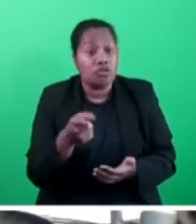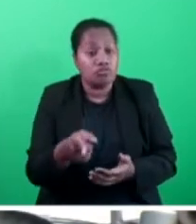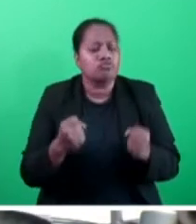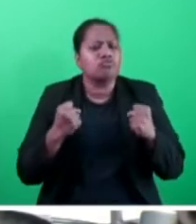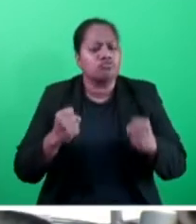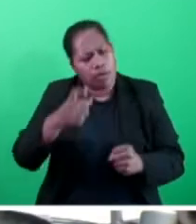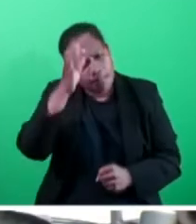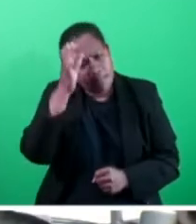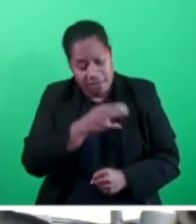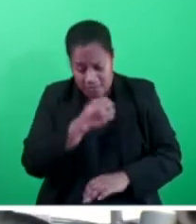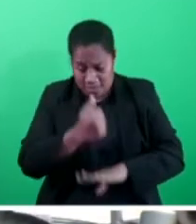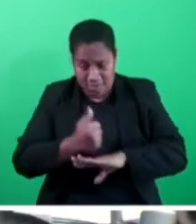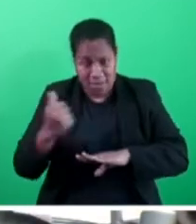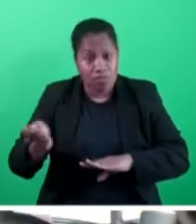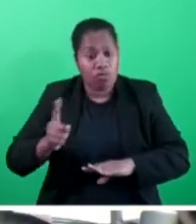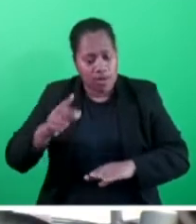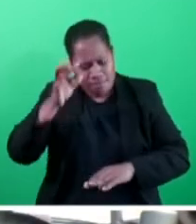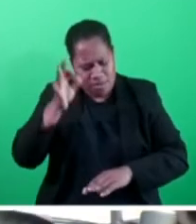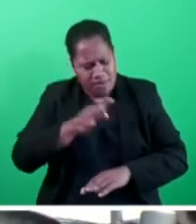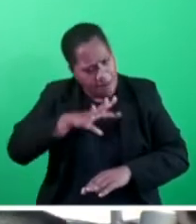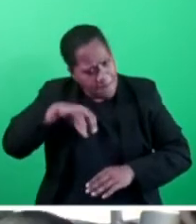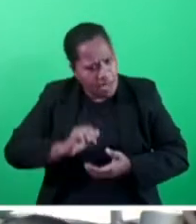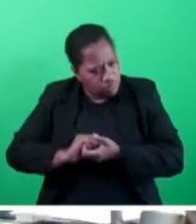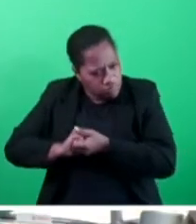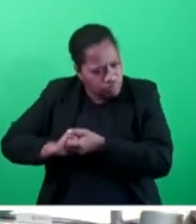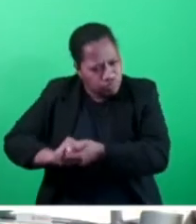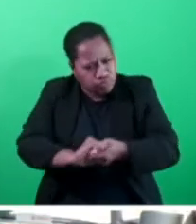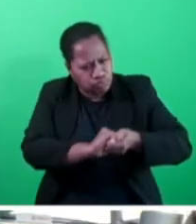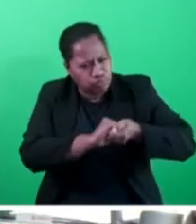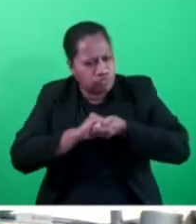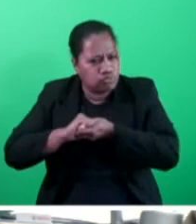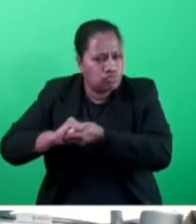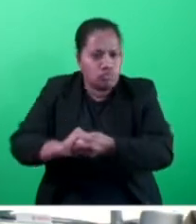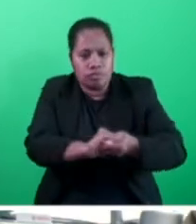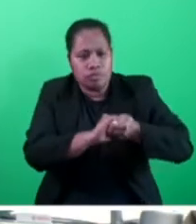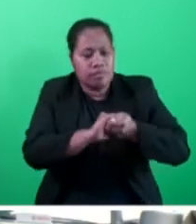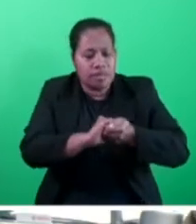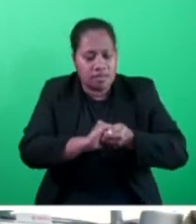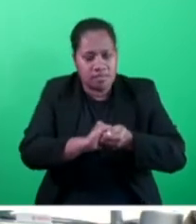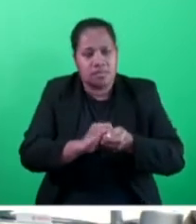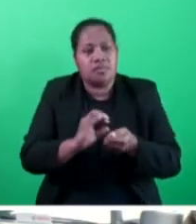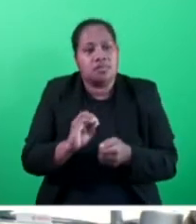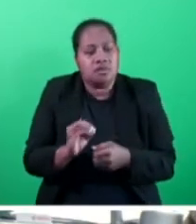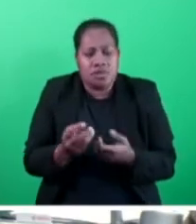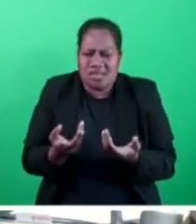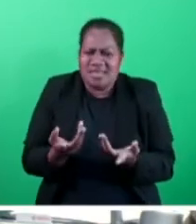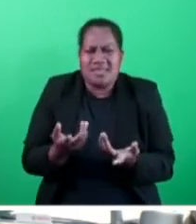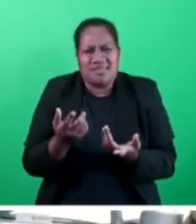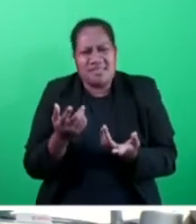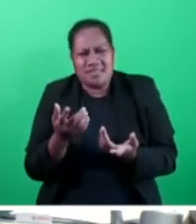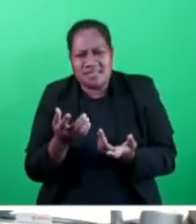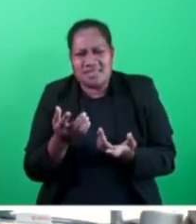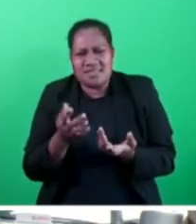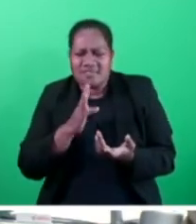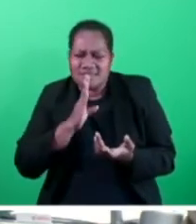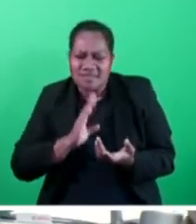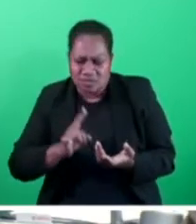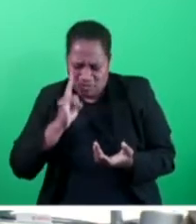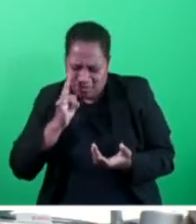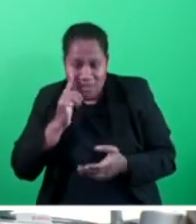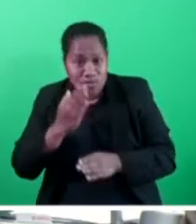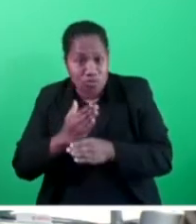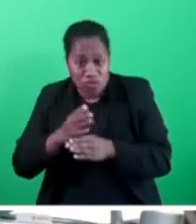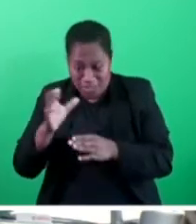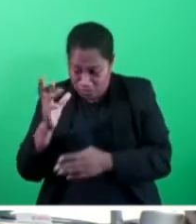and cooperation. It is unfortunate to note the workers' representatives did not attend the public